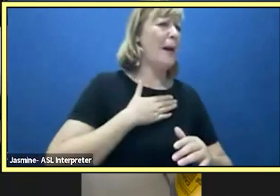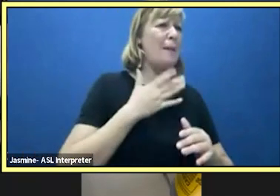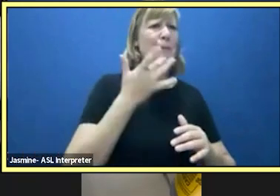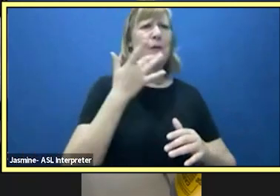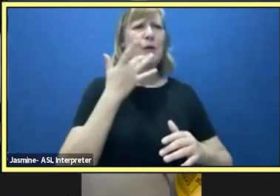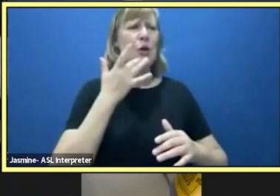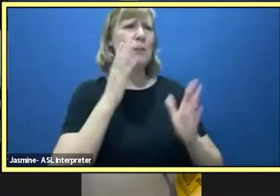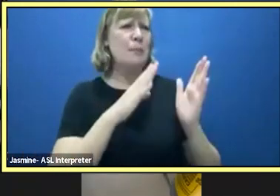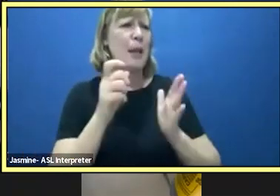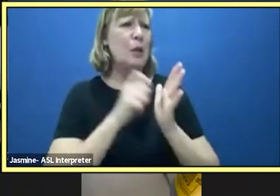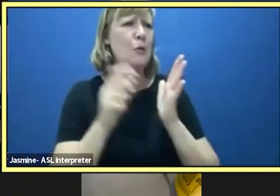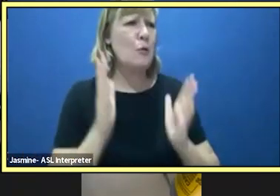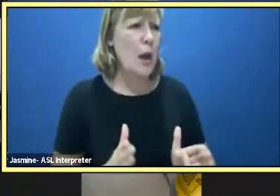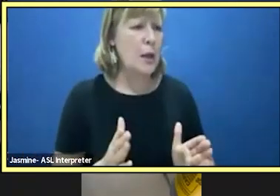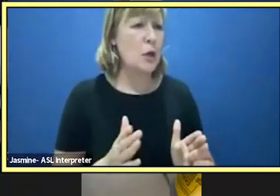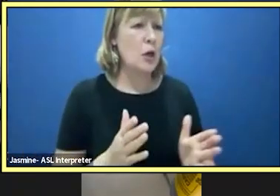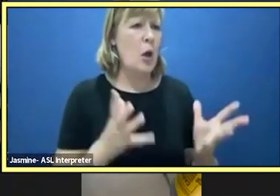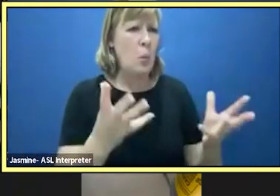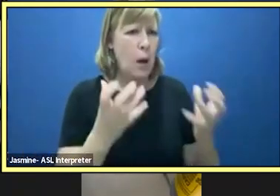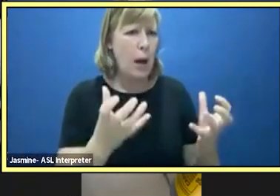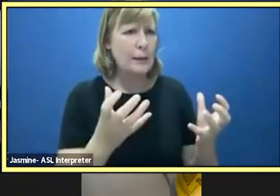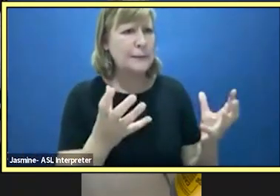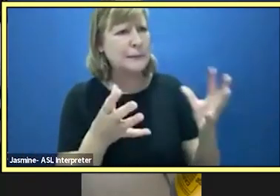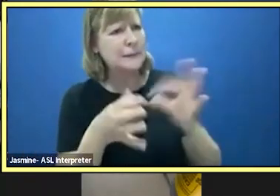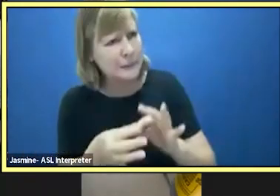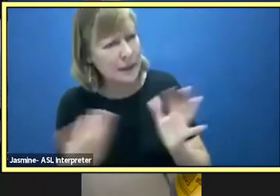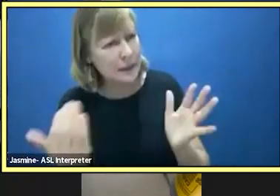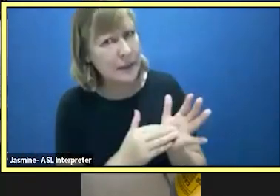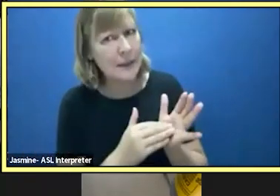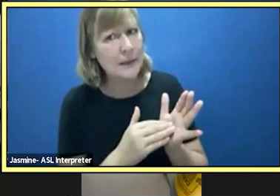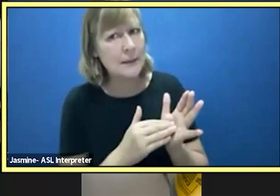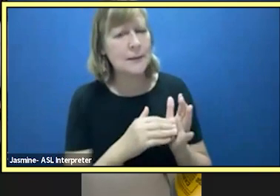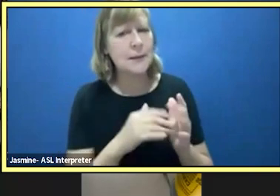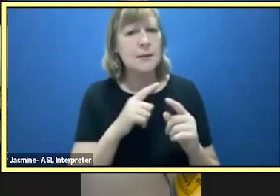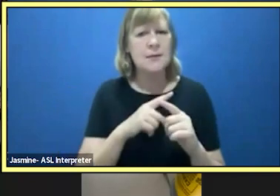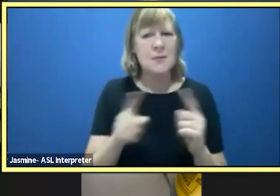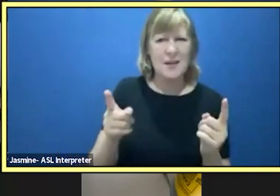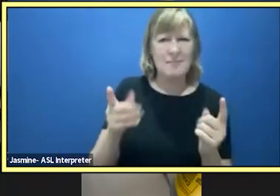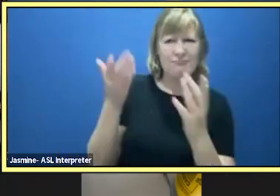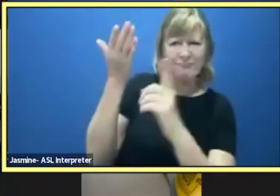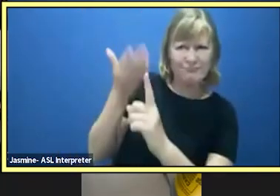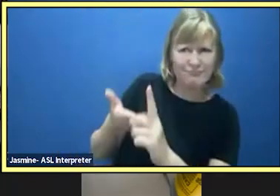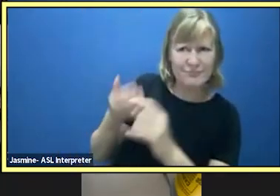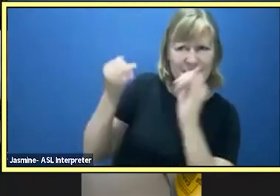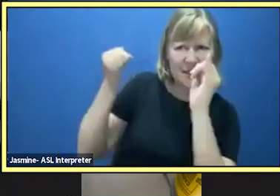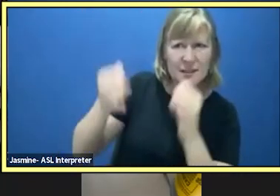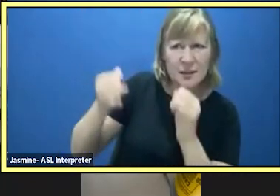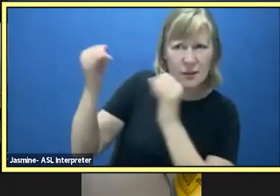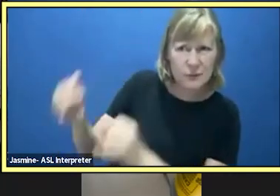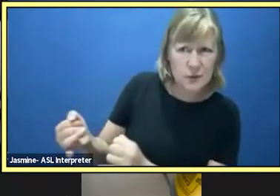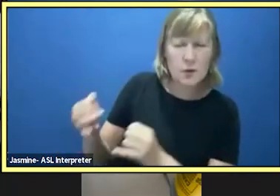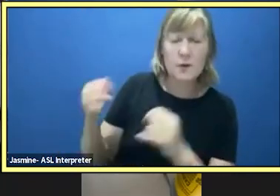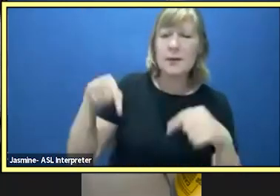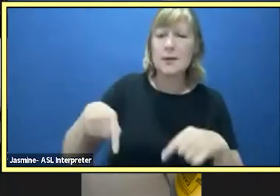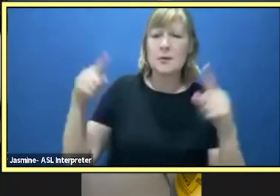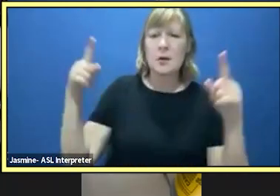changes. But where does that leave the individual? These are very complex cases, very, complex